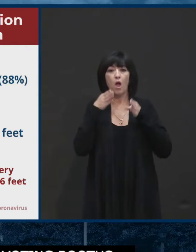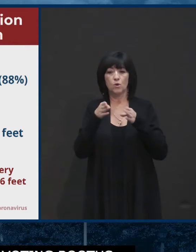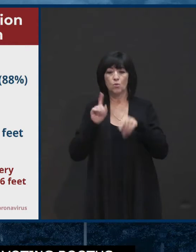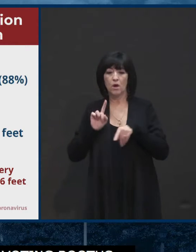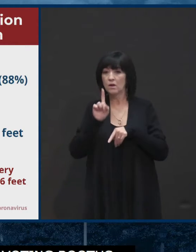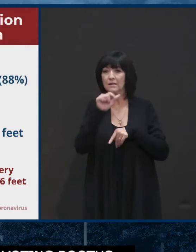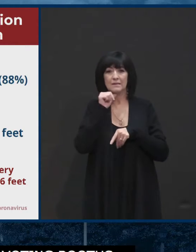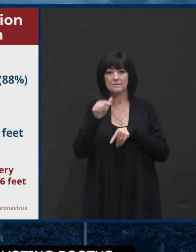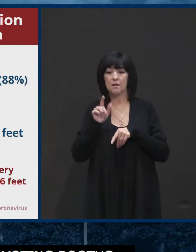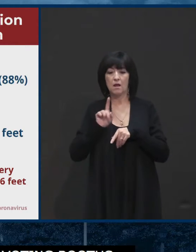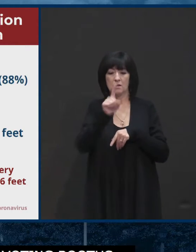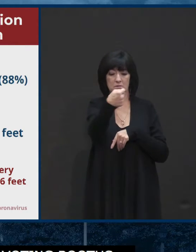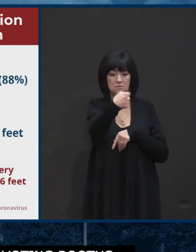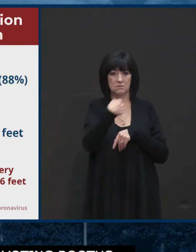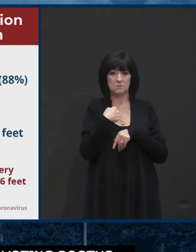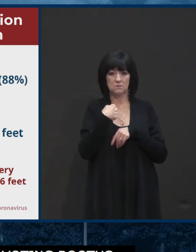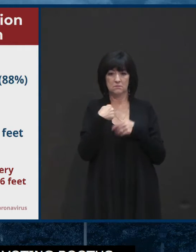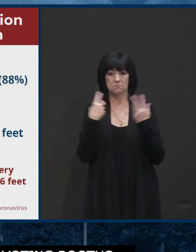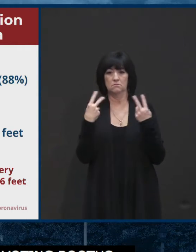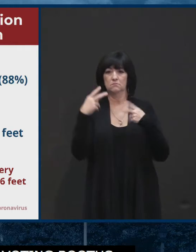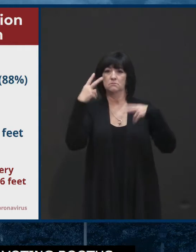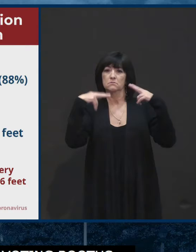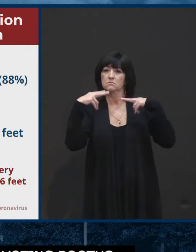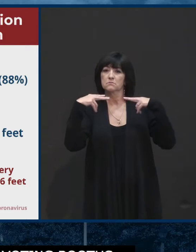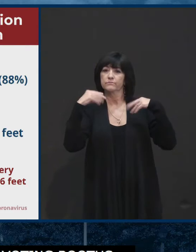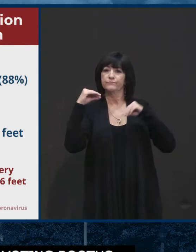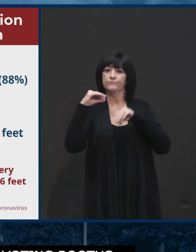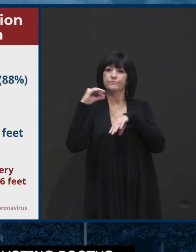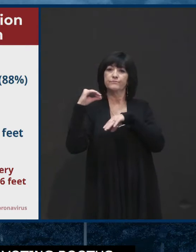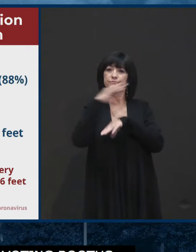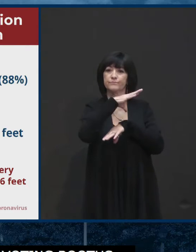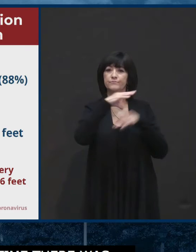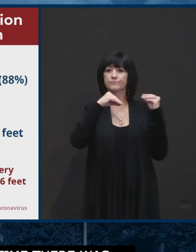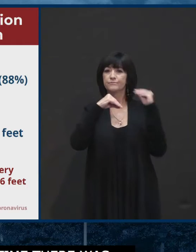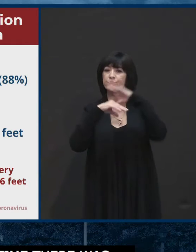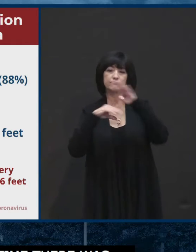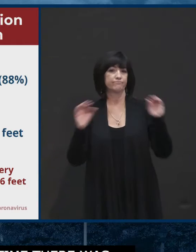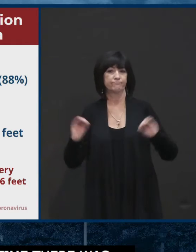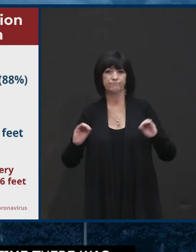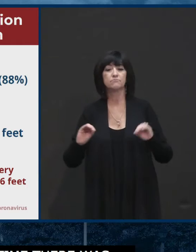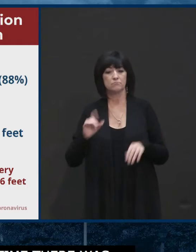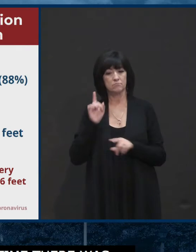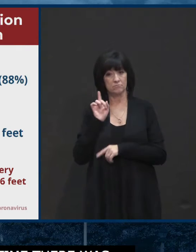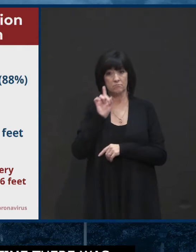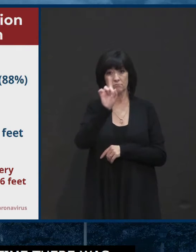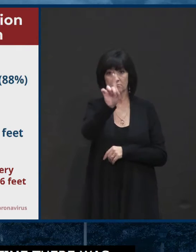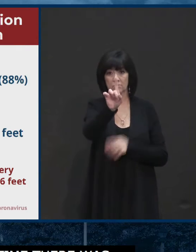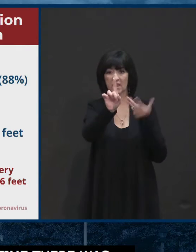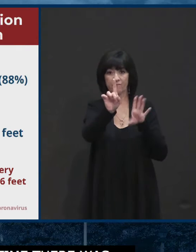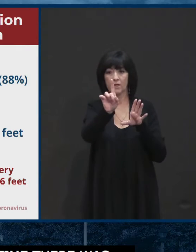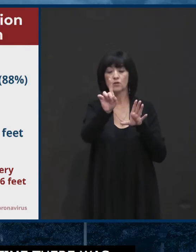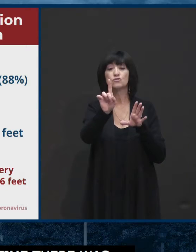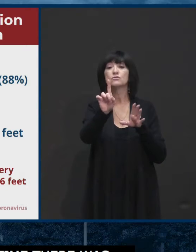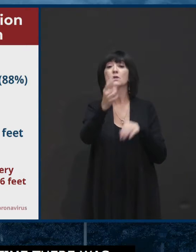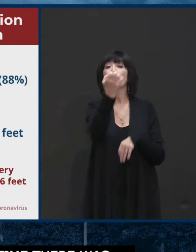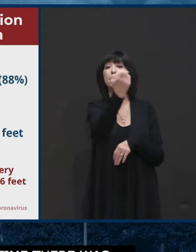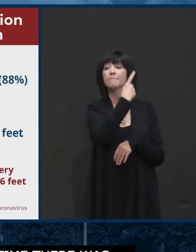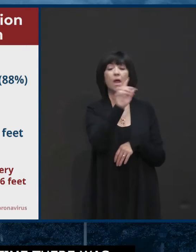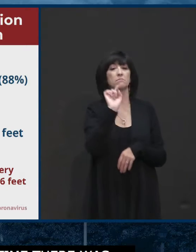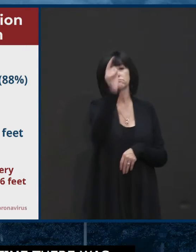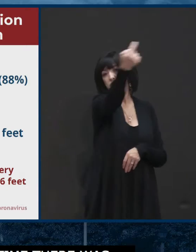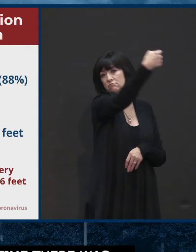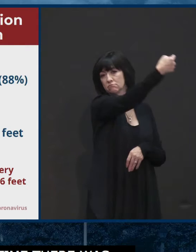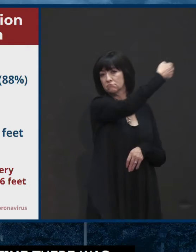visual cues to remind voters to stay at least 6 feet apart. And so that's good news as